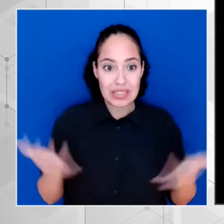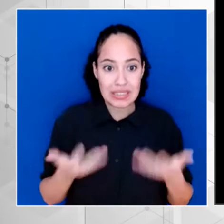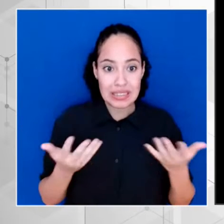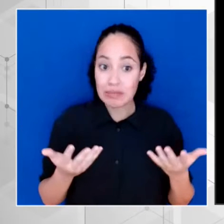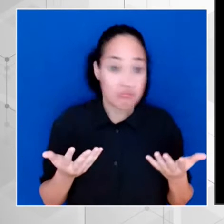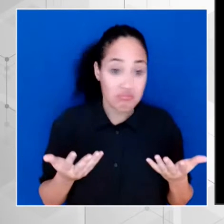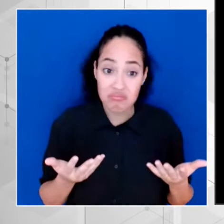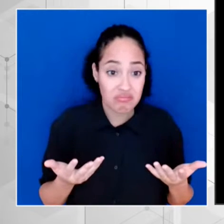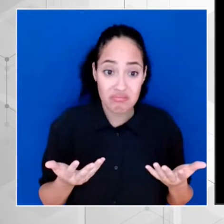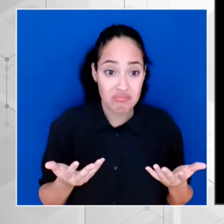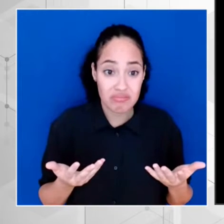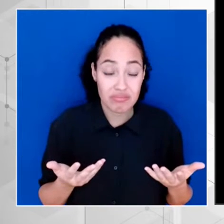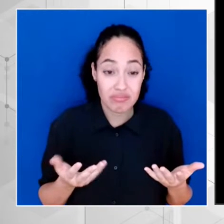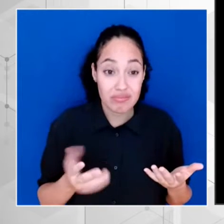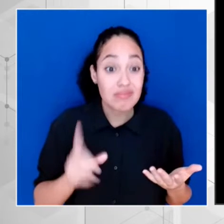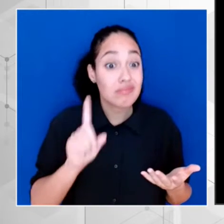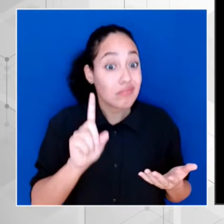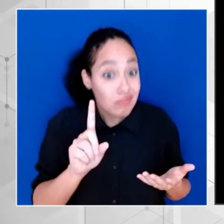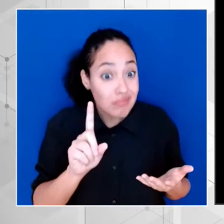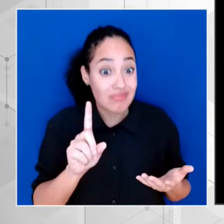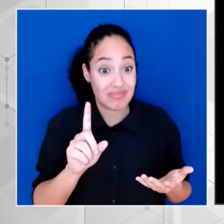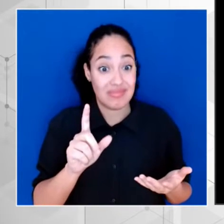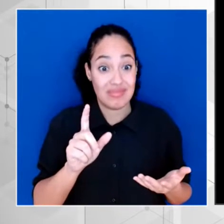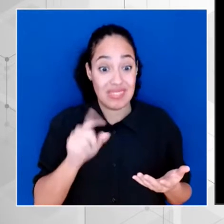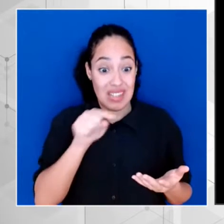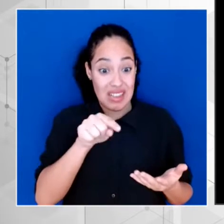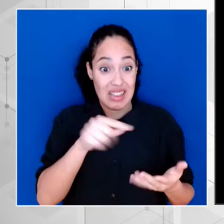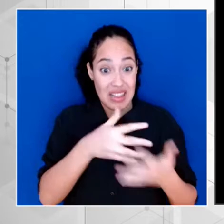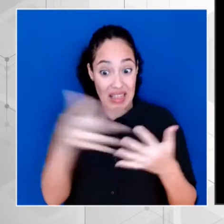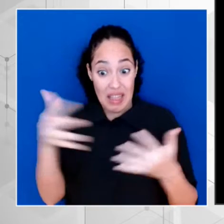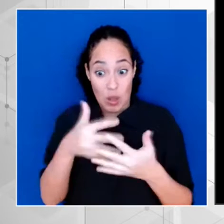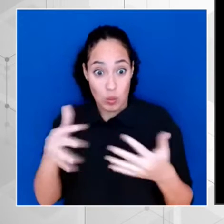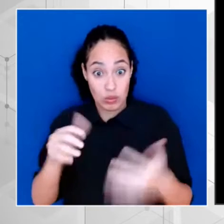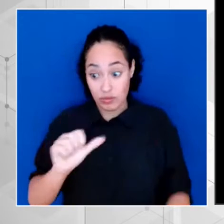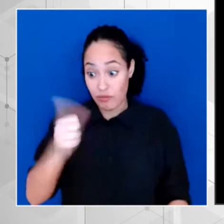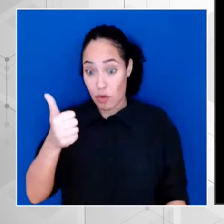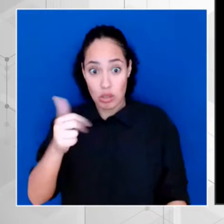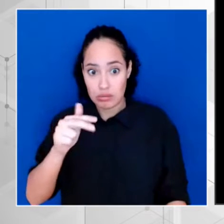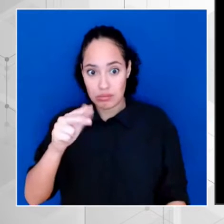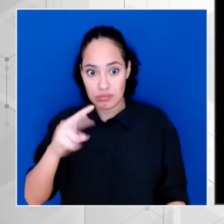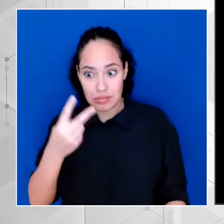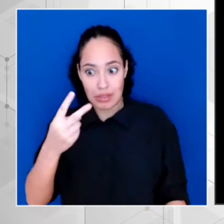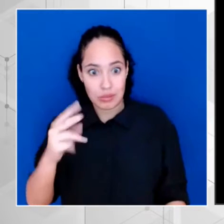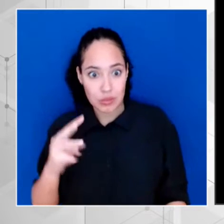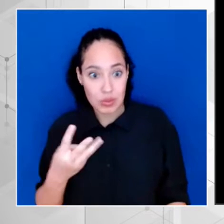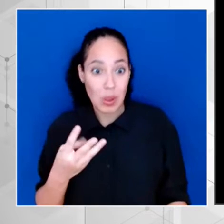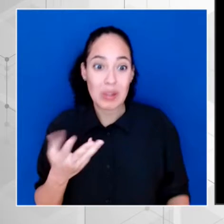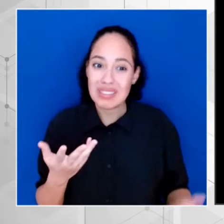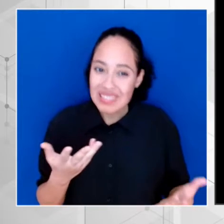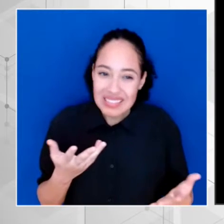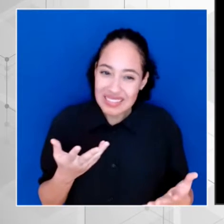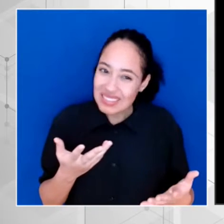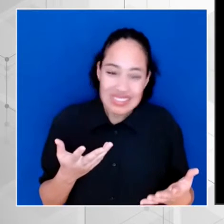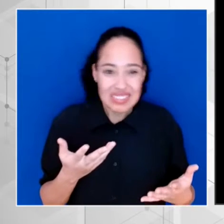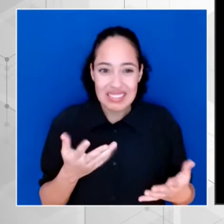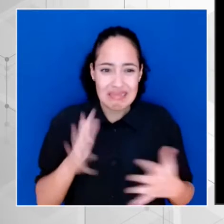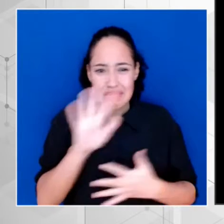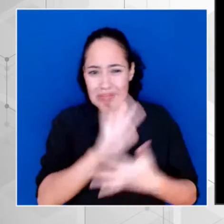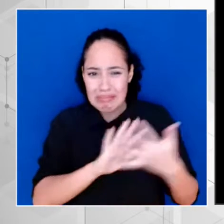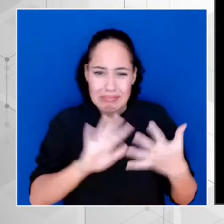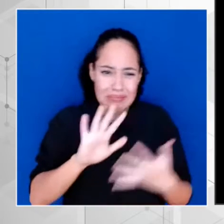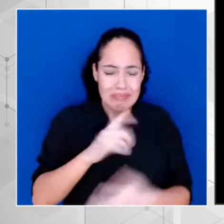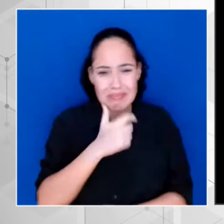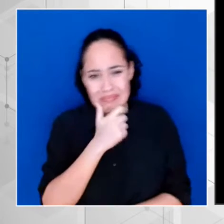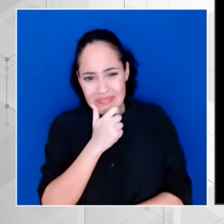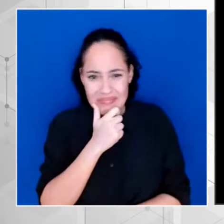what the GitKraken client does, those are very sweet, but only if the product is otherwise very